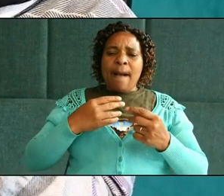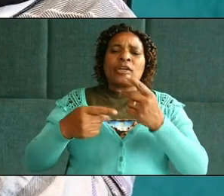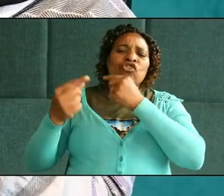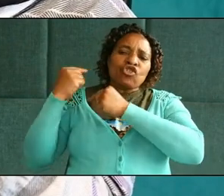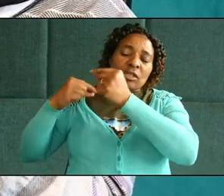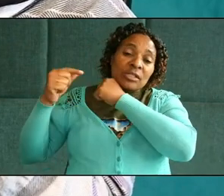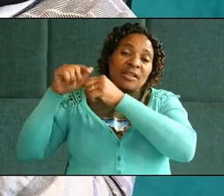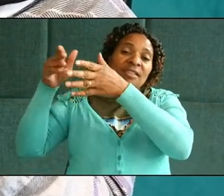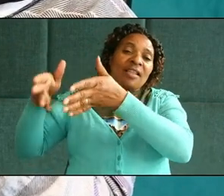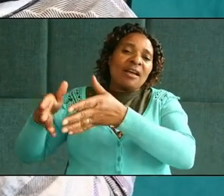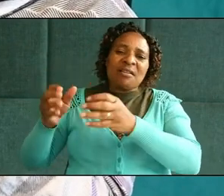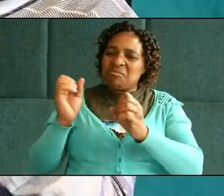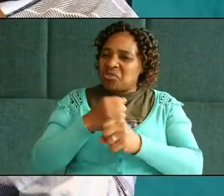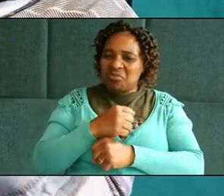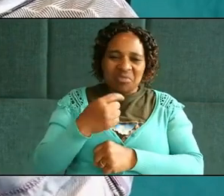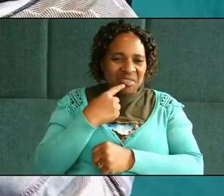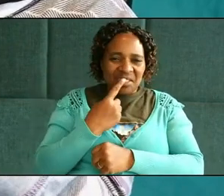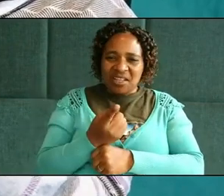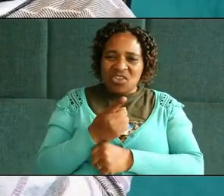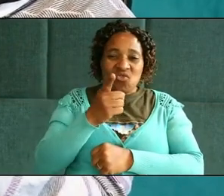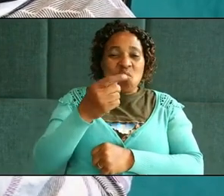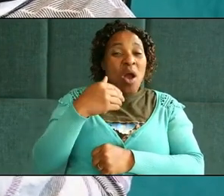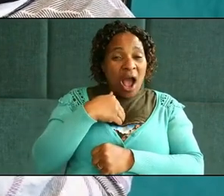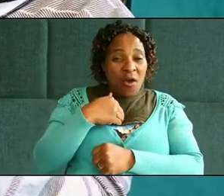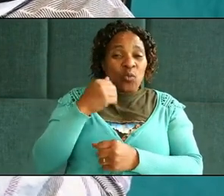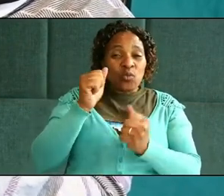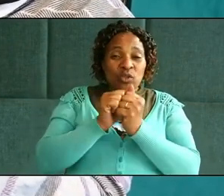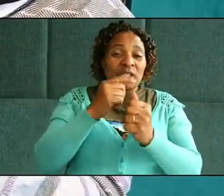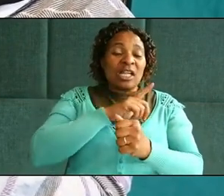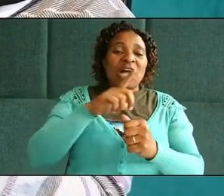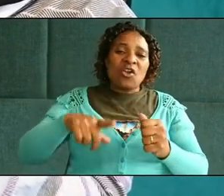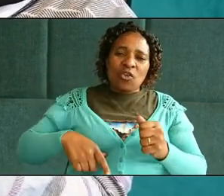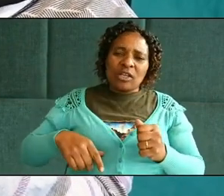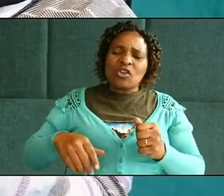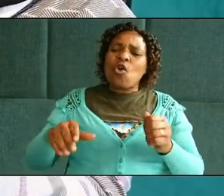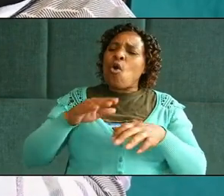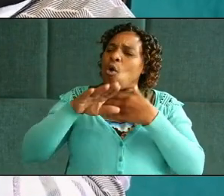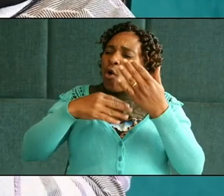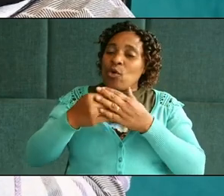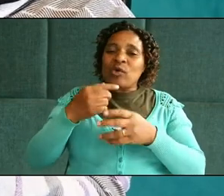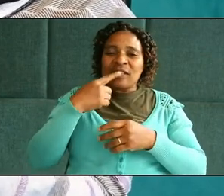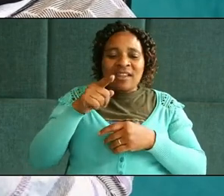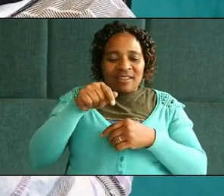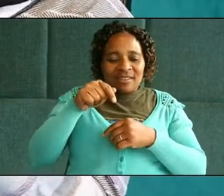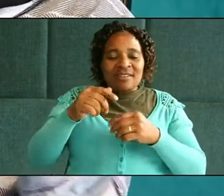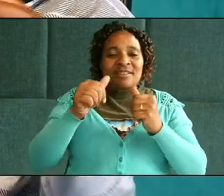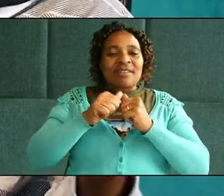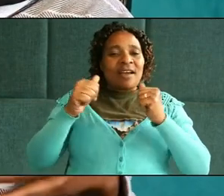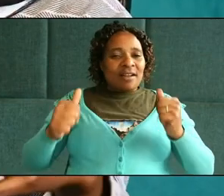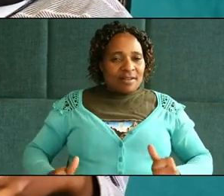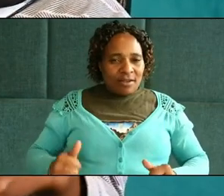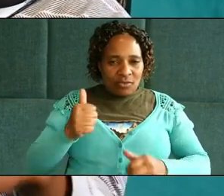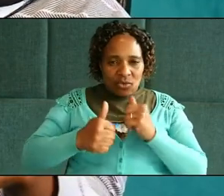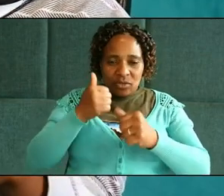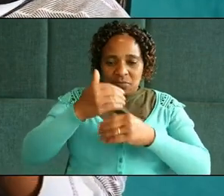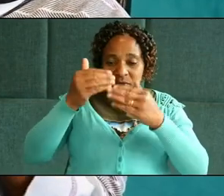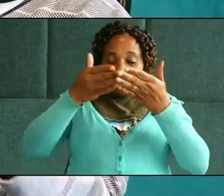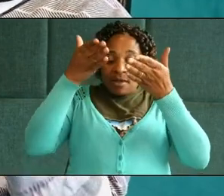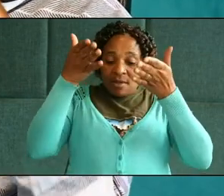they won't say that, what do you have with the Lord? Everyone will say, this is the altar which was built